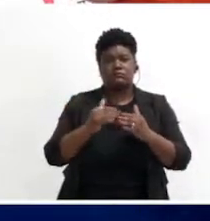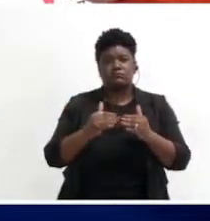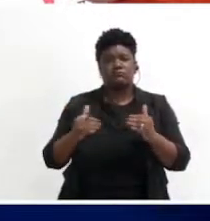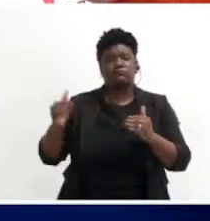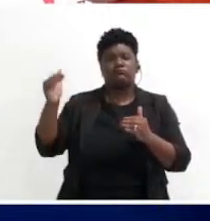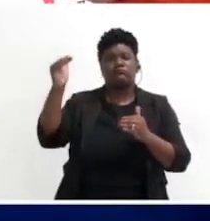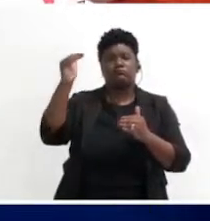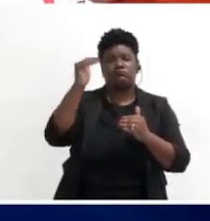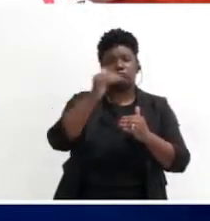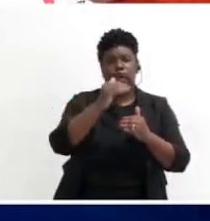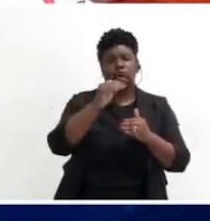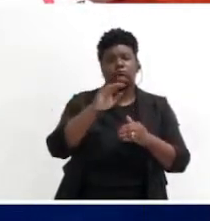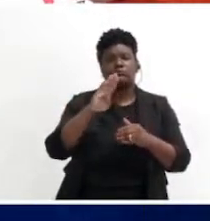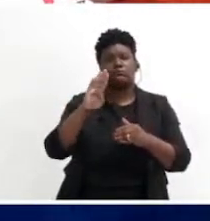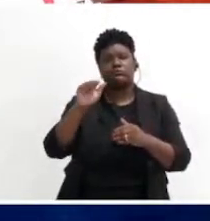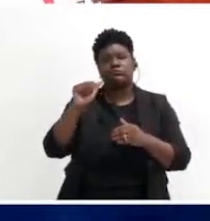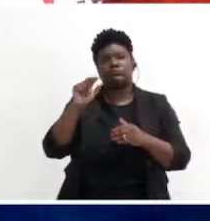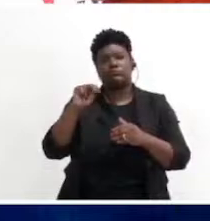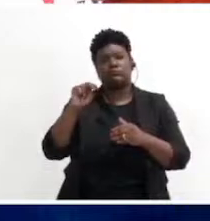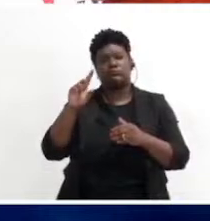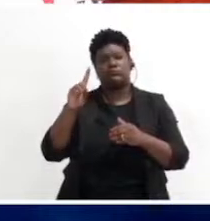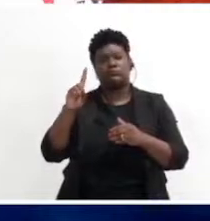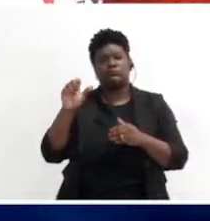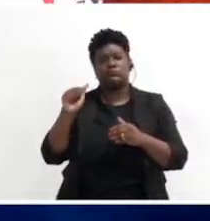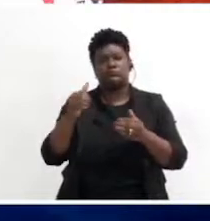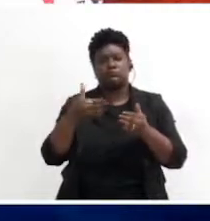stacked together.